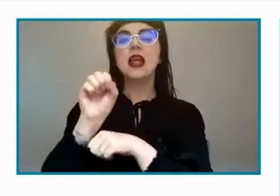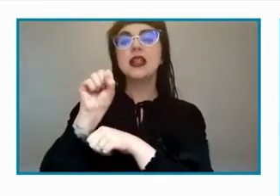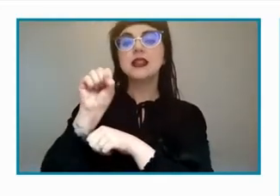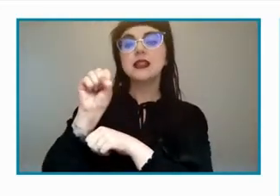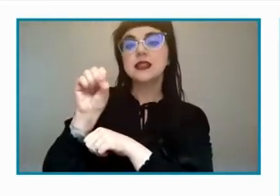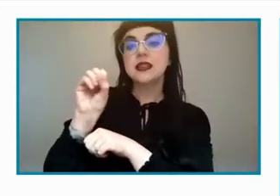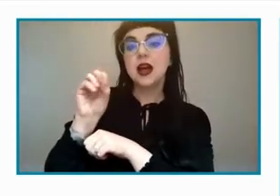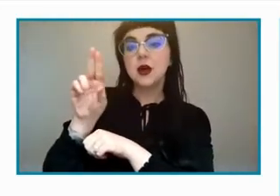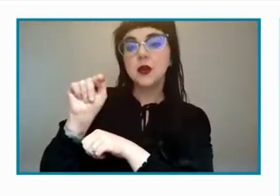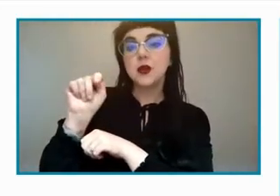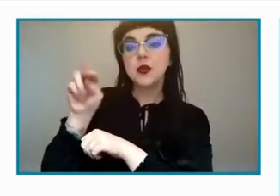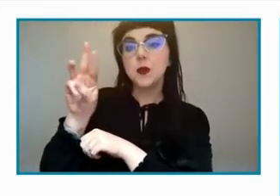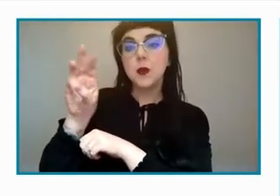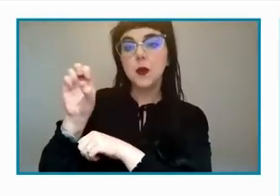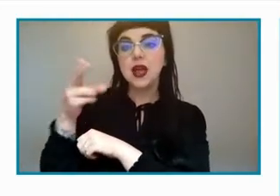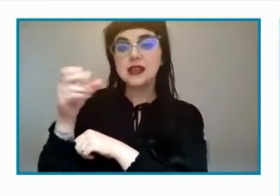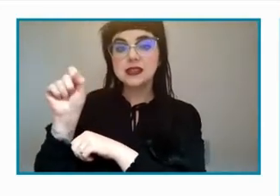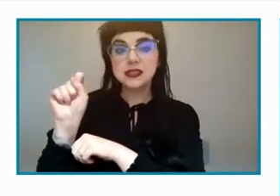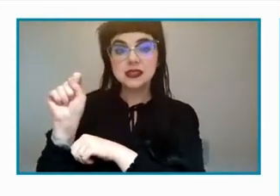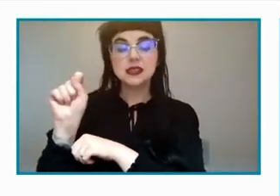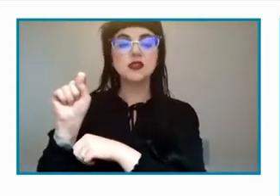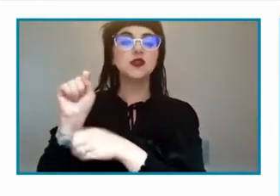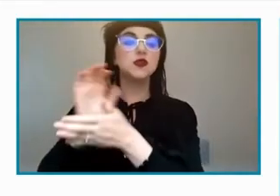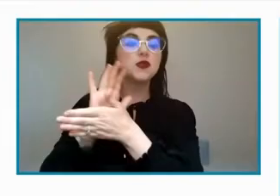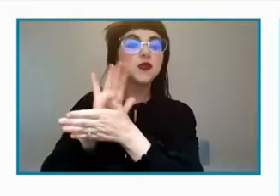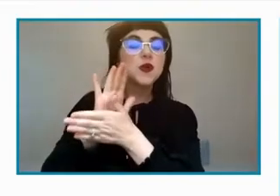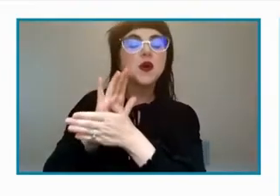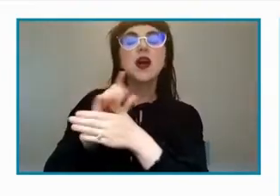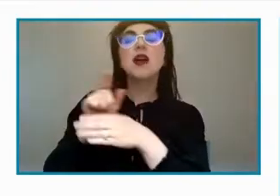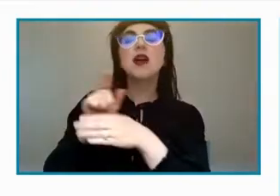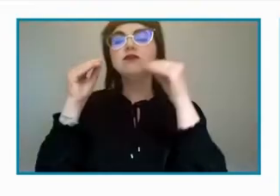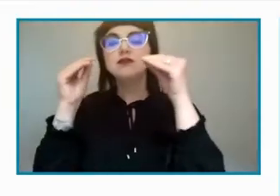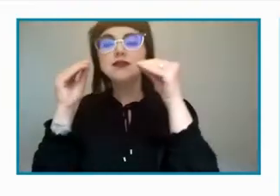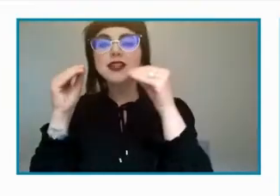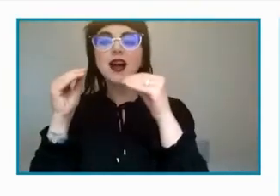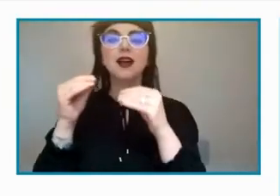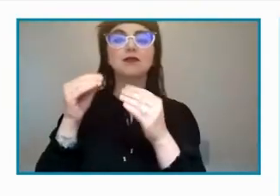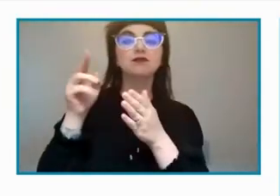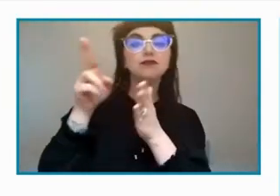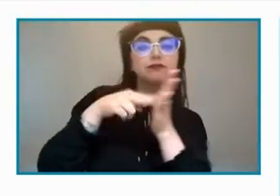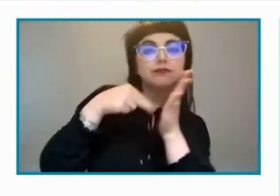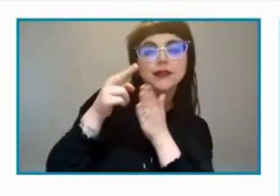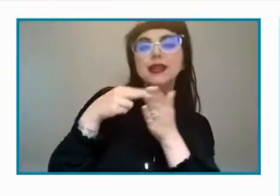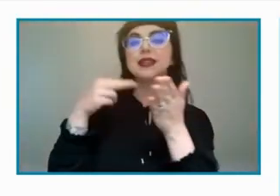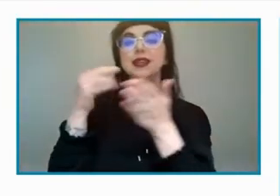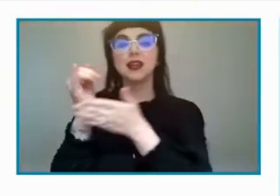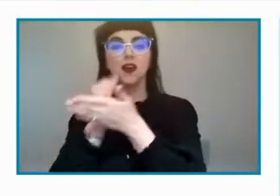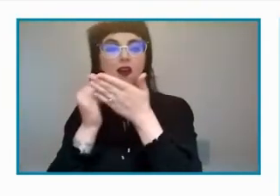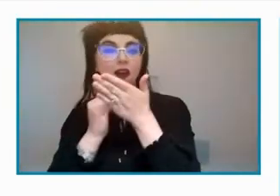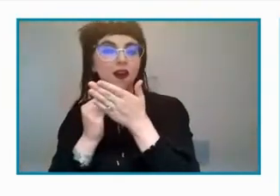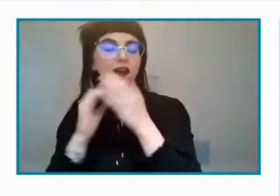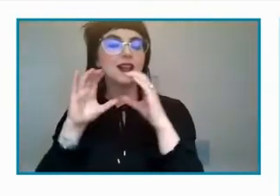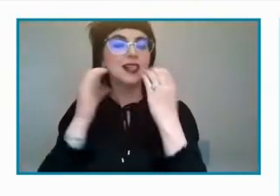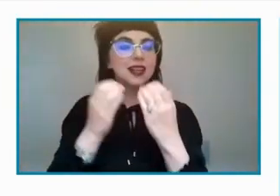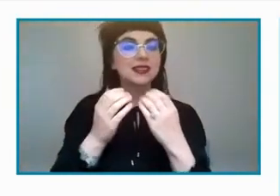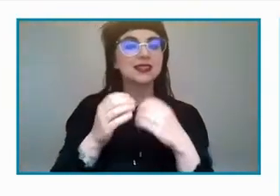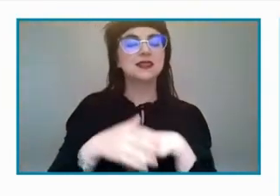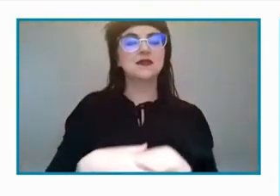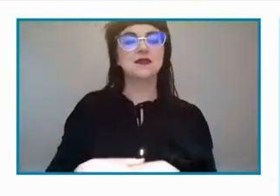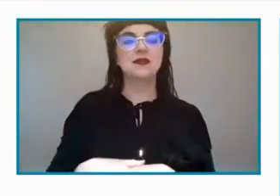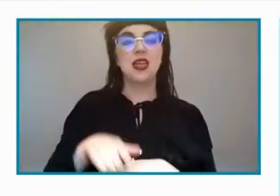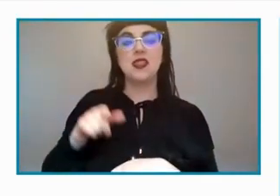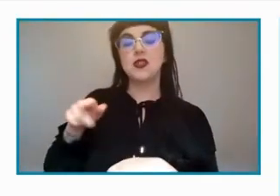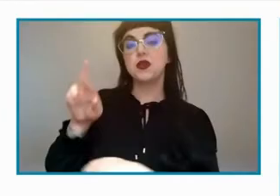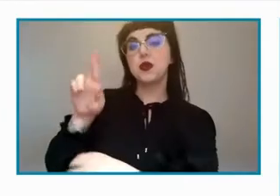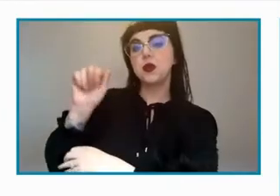and also offered painting and drawing classes at the Arts and Crafts Centers on both Lackland and Randolph Air Force bases. She